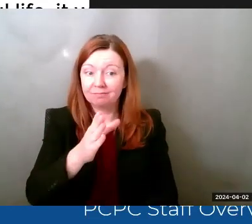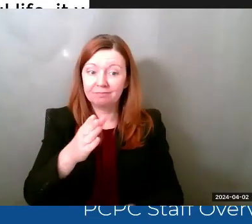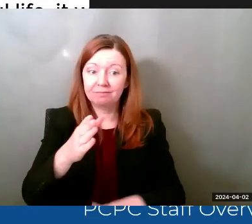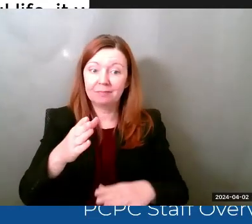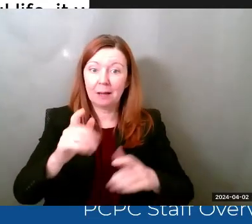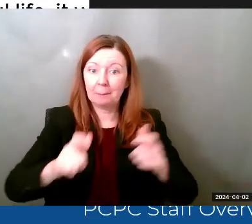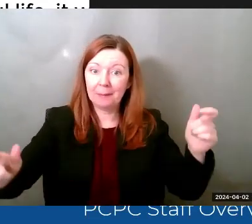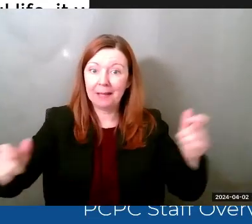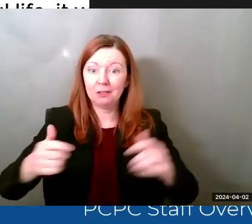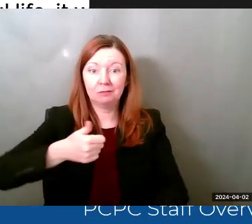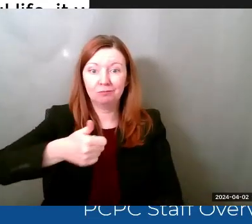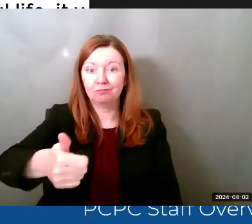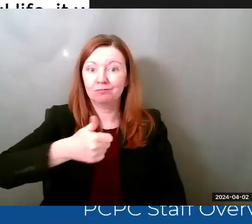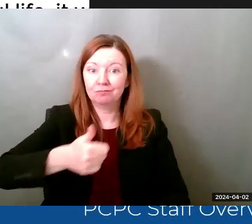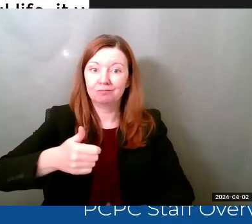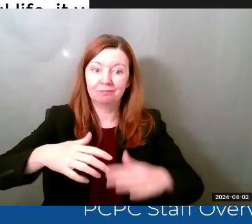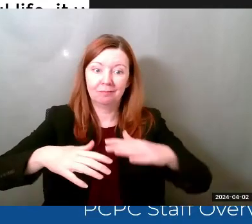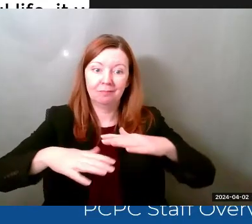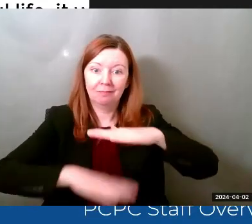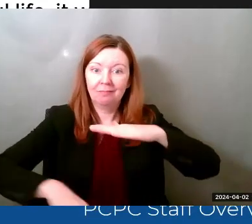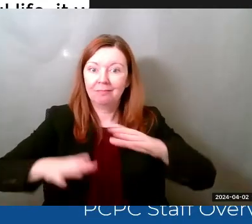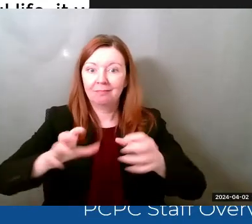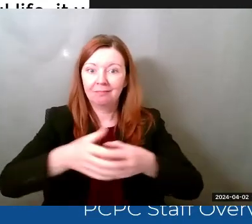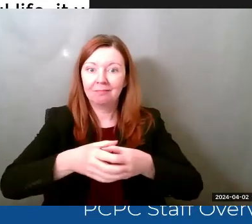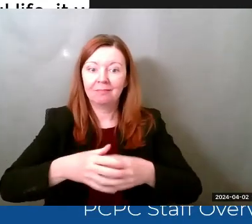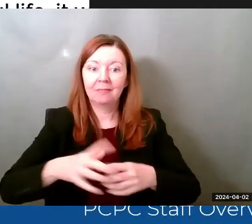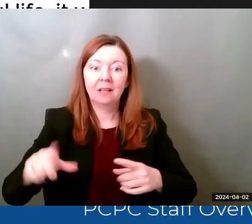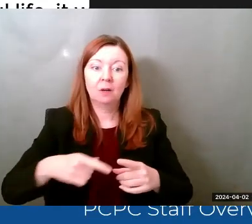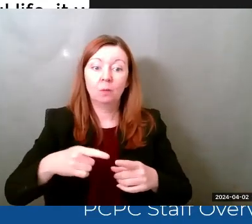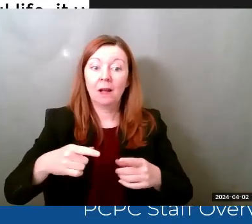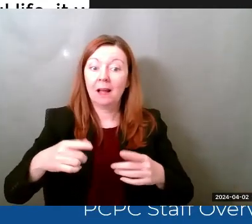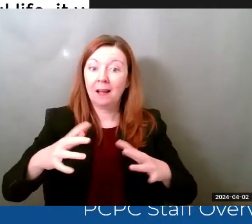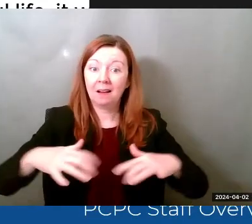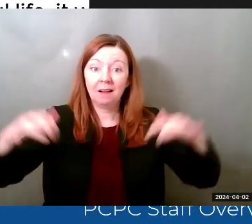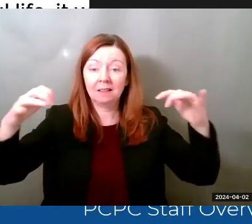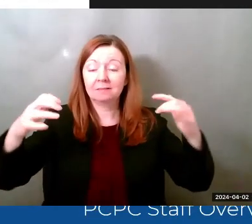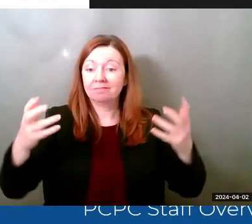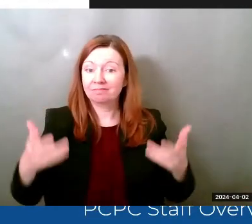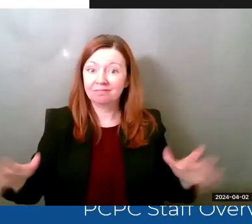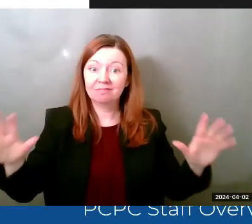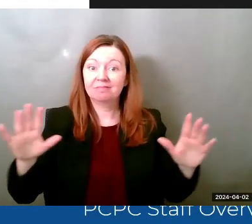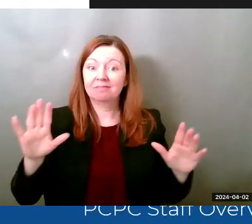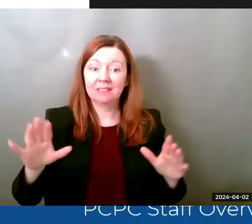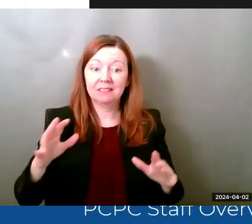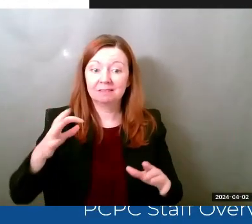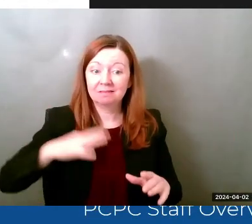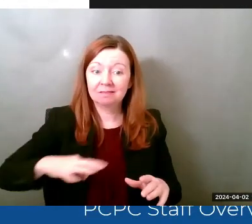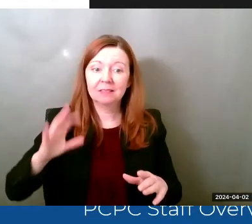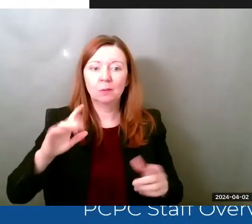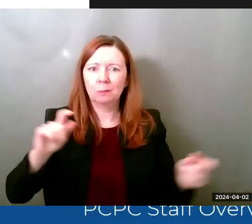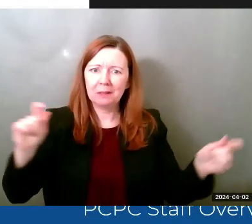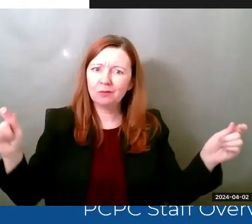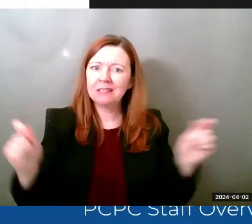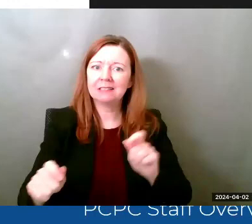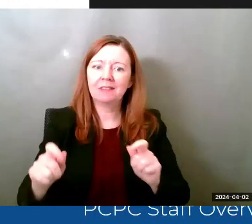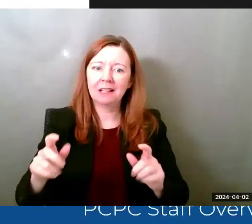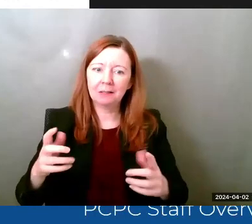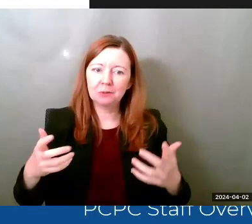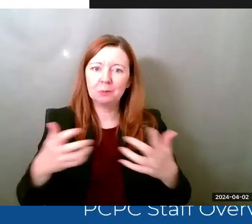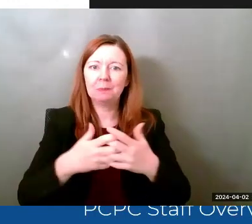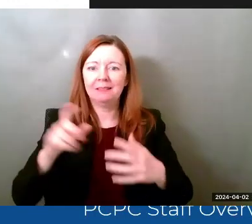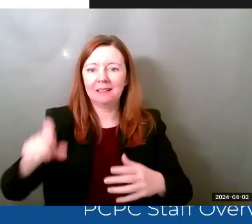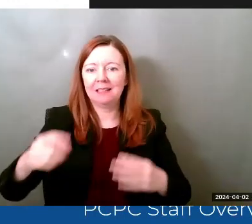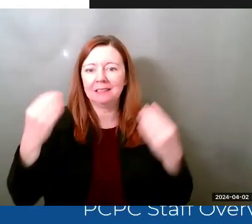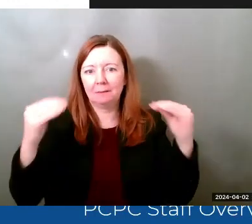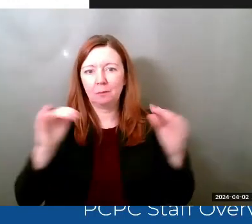a major transit hub. When the venue reaches the end of its useful life, it will be redeveloped to meet the needs of the